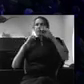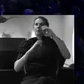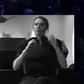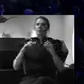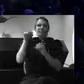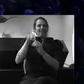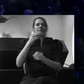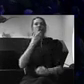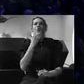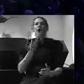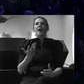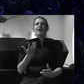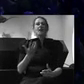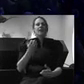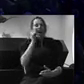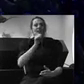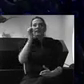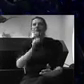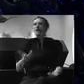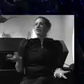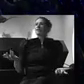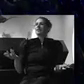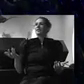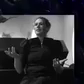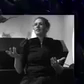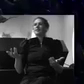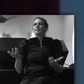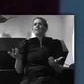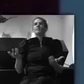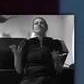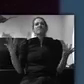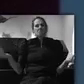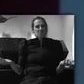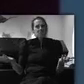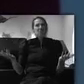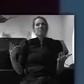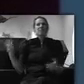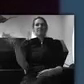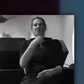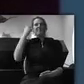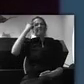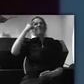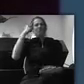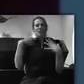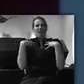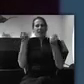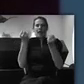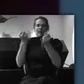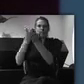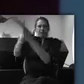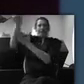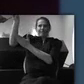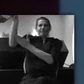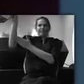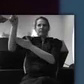Our healthcare may be the best in the world in emergency medicine, but we see that more people are developing